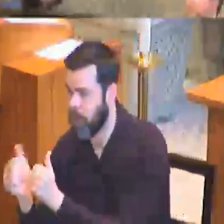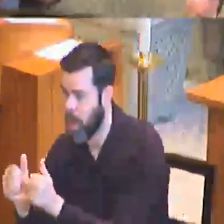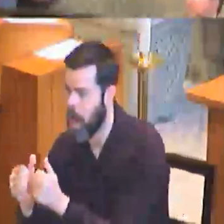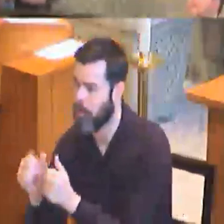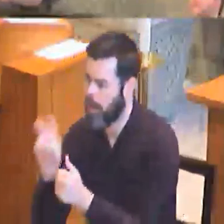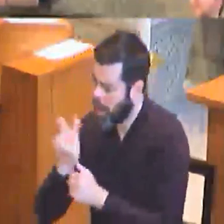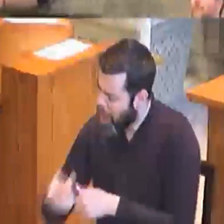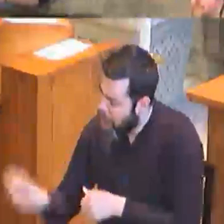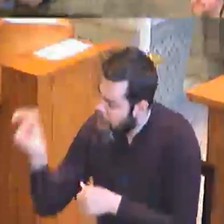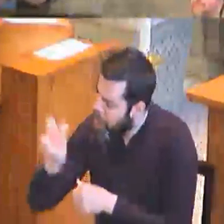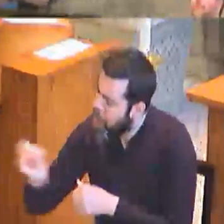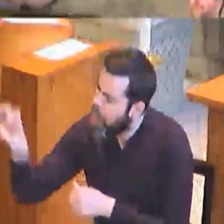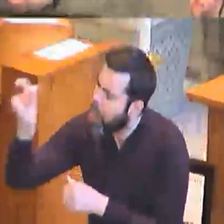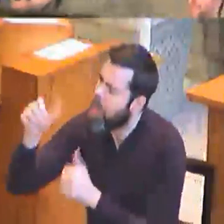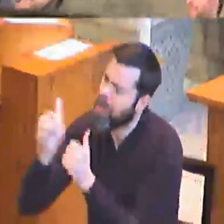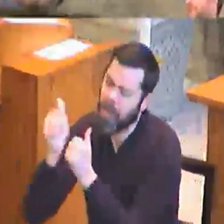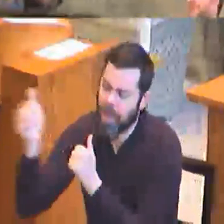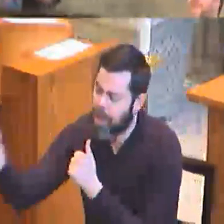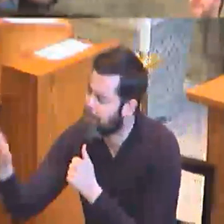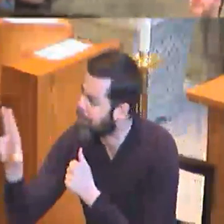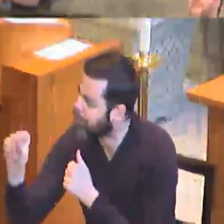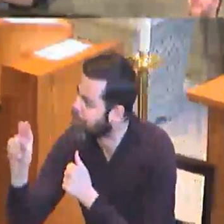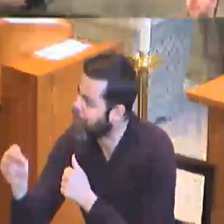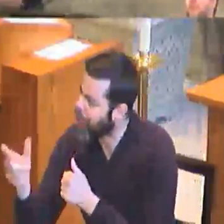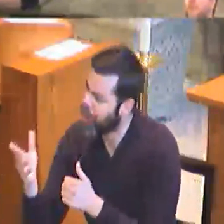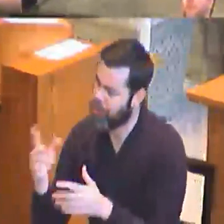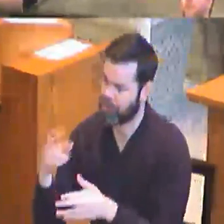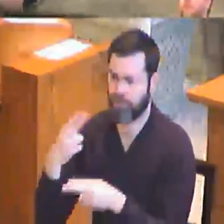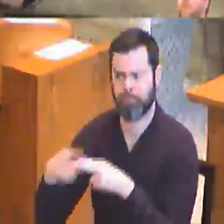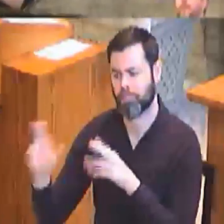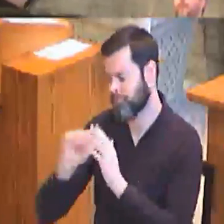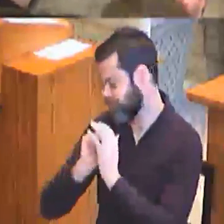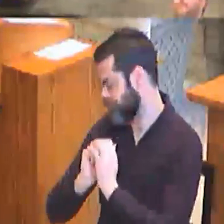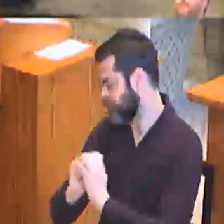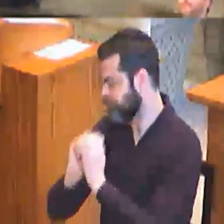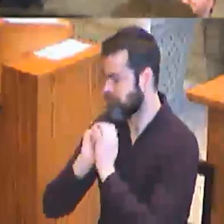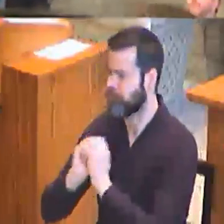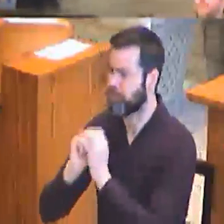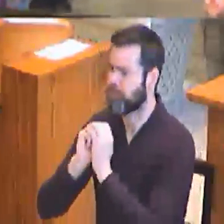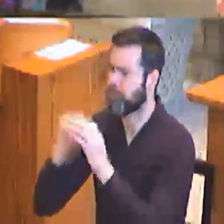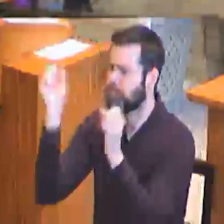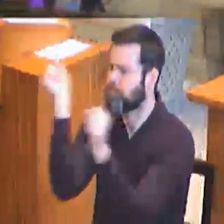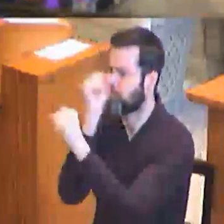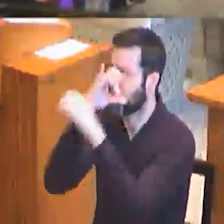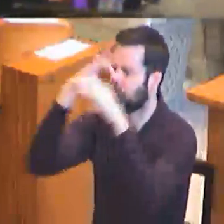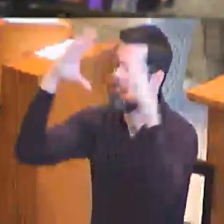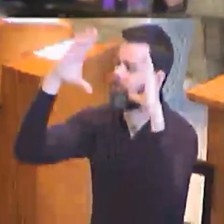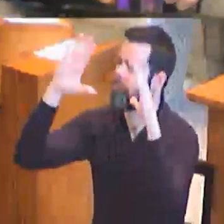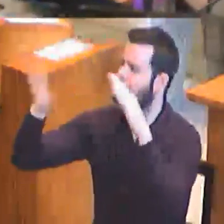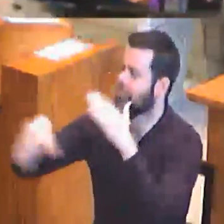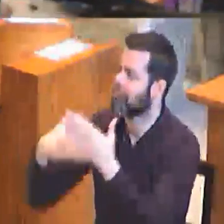far. Just pray without ceasing, and it will come where you are.